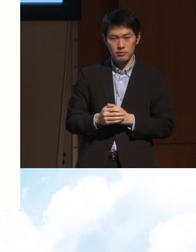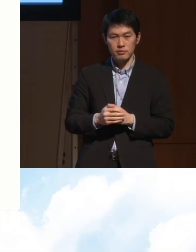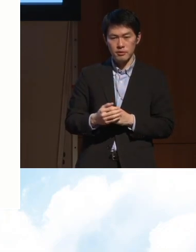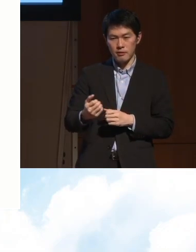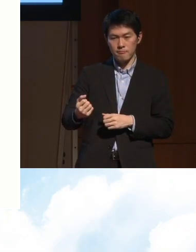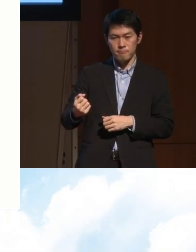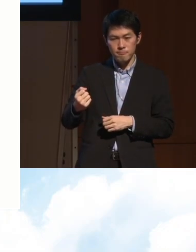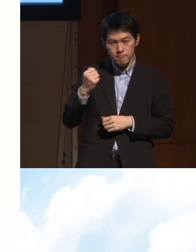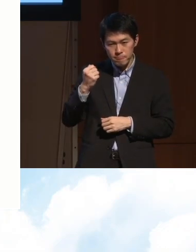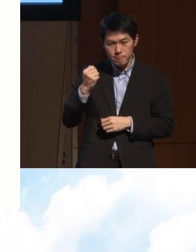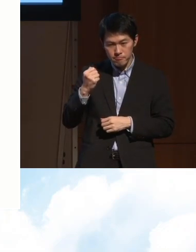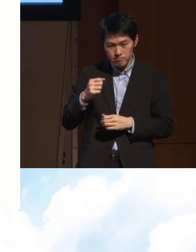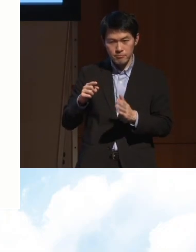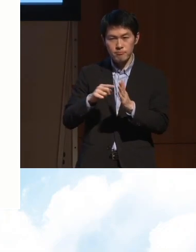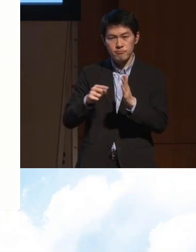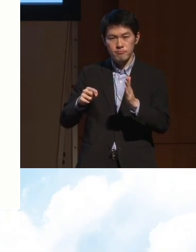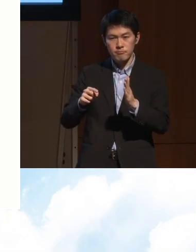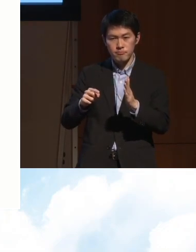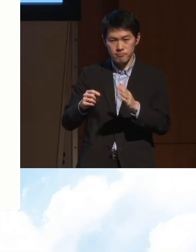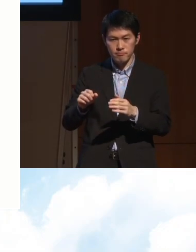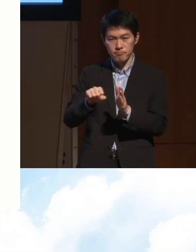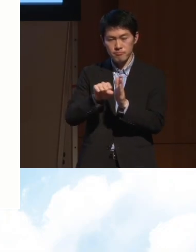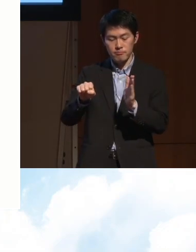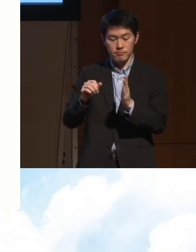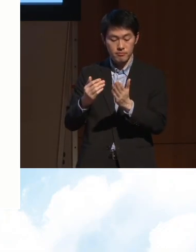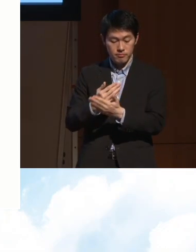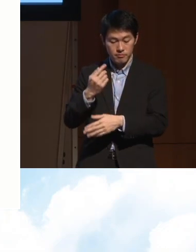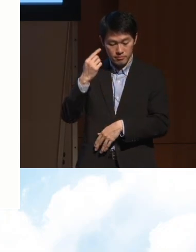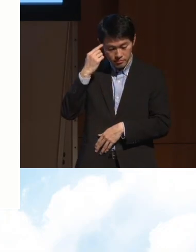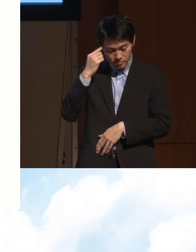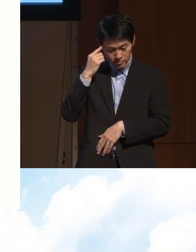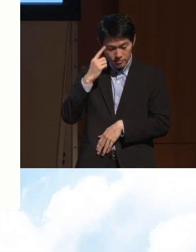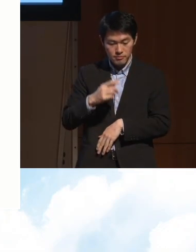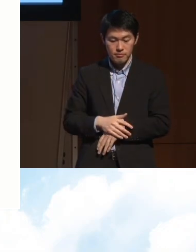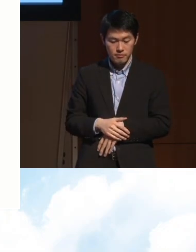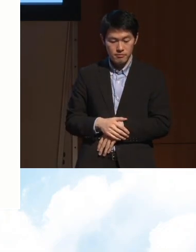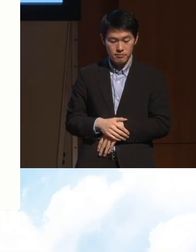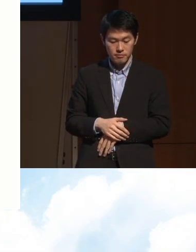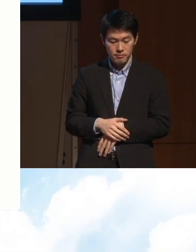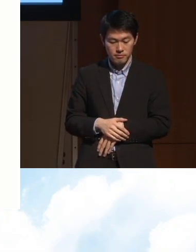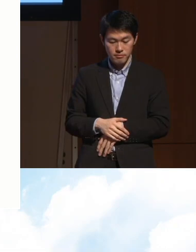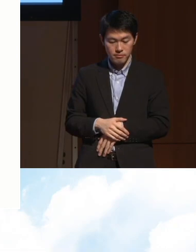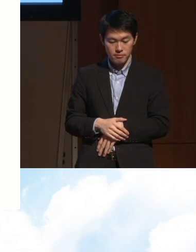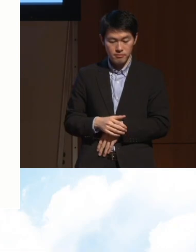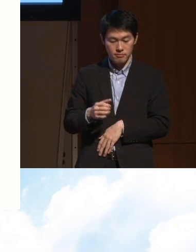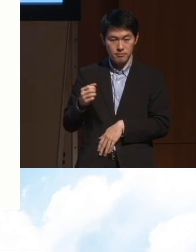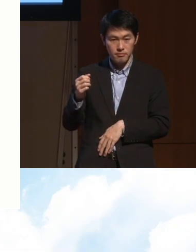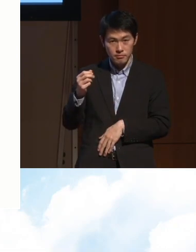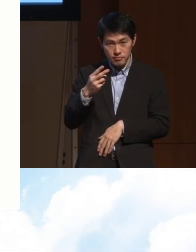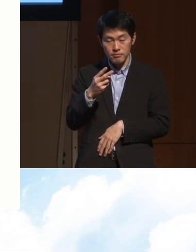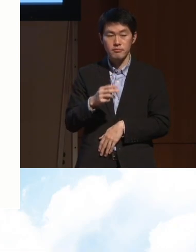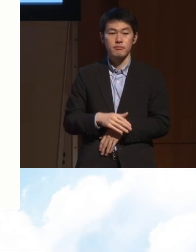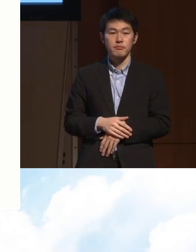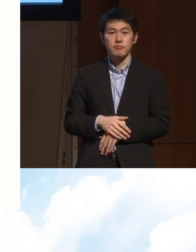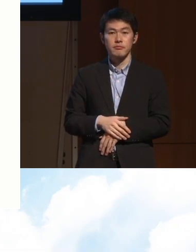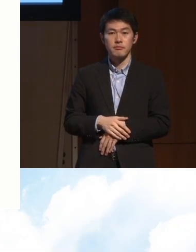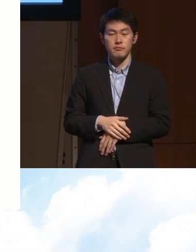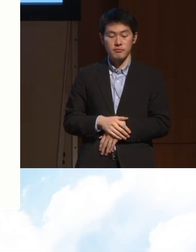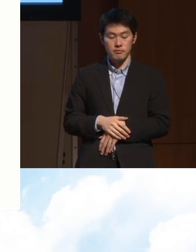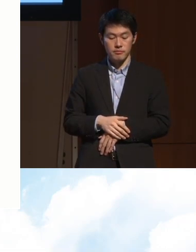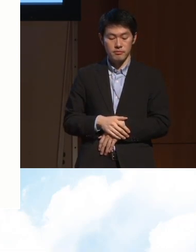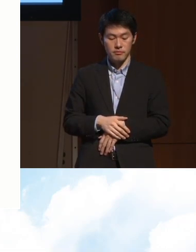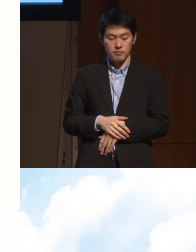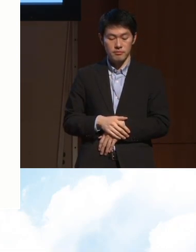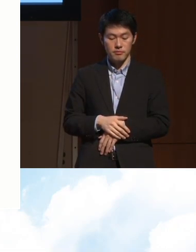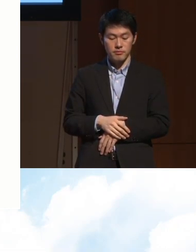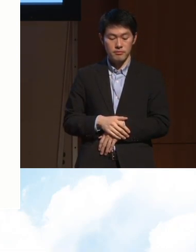induce broader cross-reactive antibody responses, whose clinical trial phase 1 is